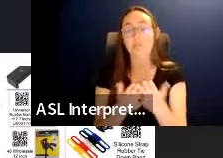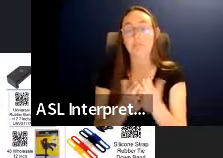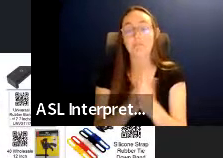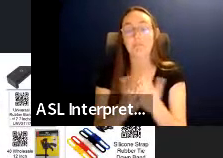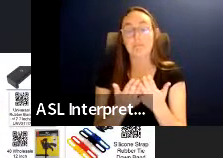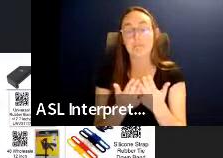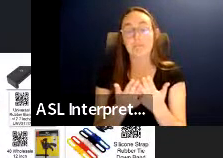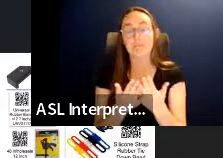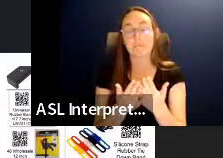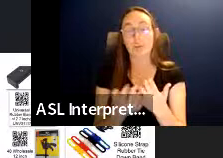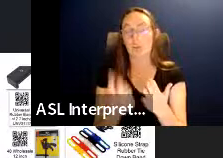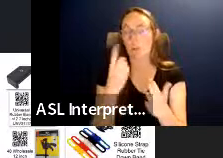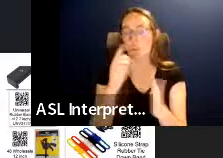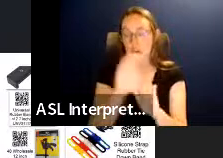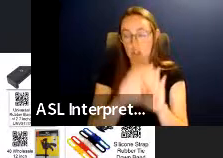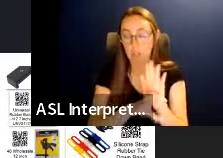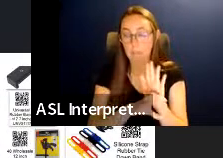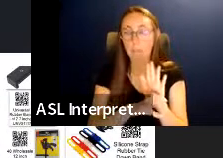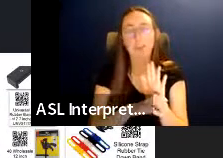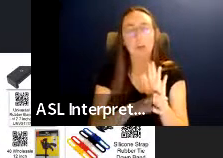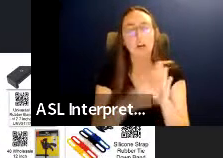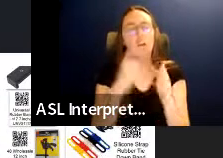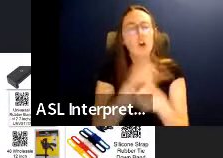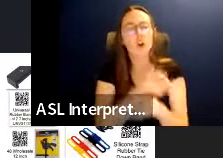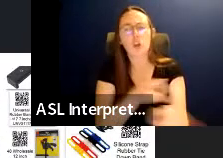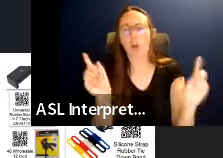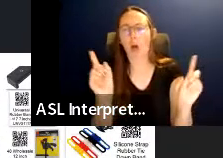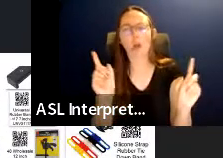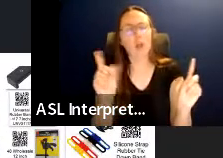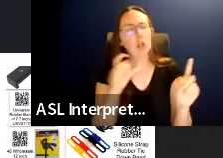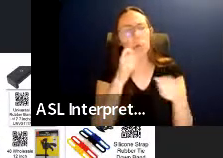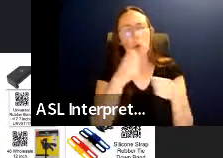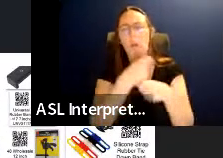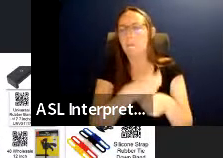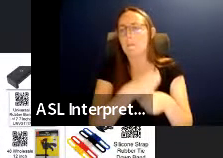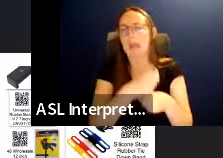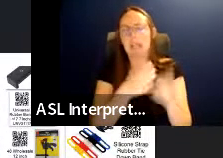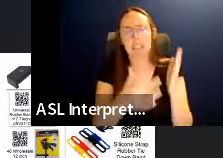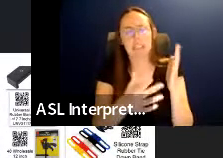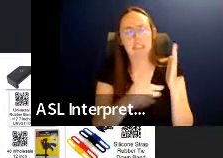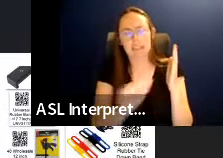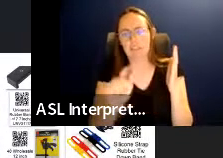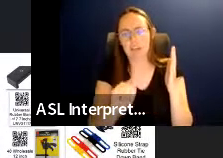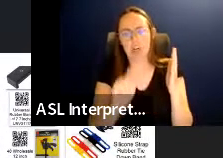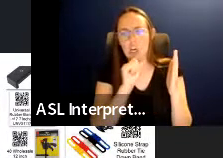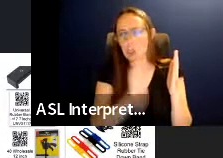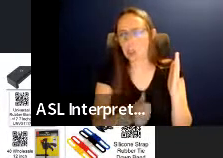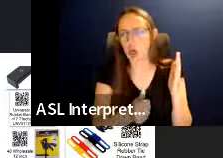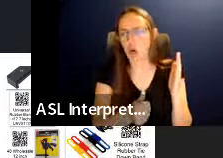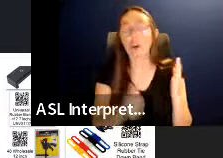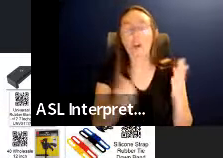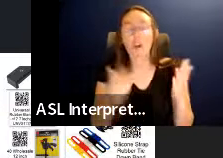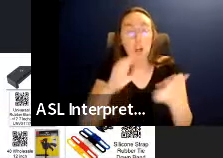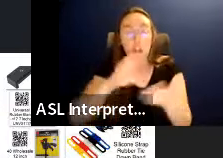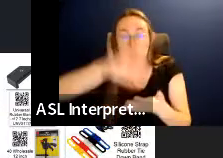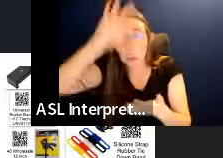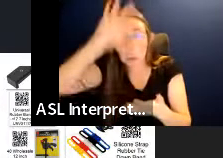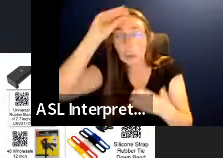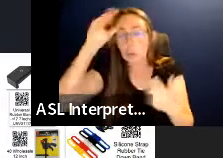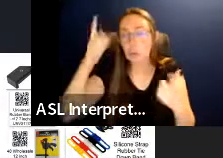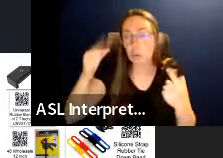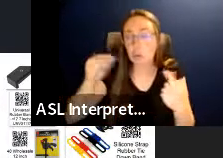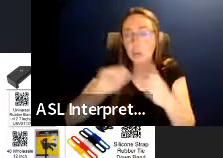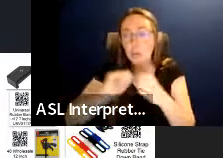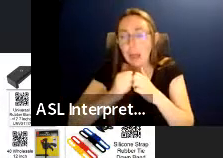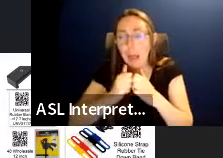those of you who don't make assistive technology, but would like to learn about making assistive technology. Chapter one is dedicated to